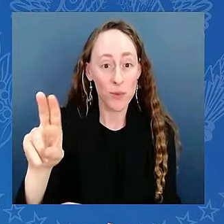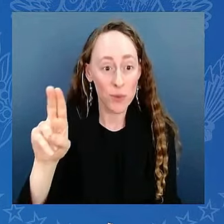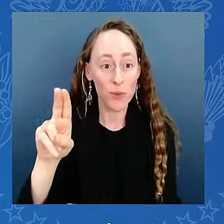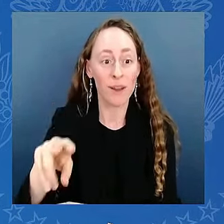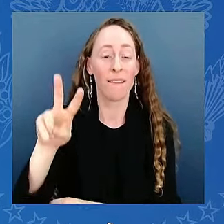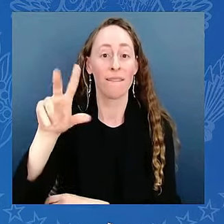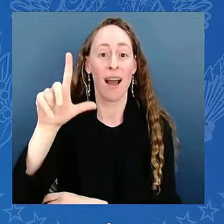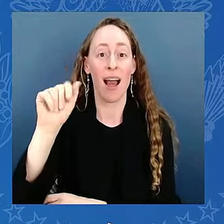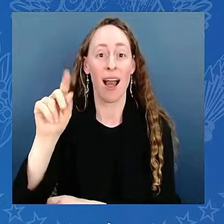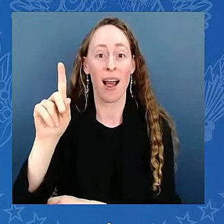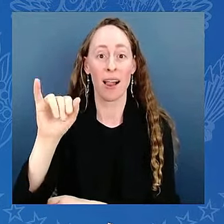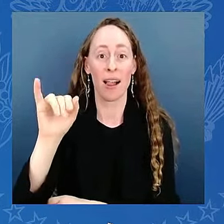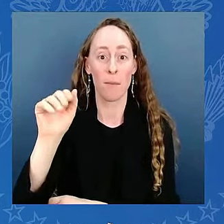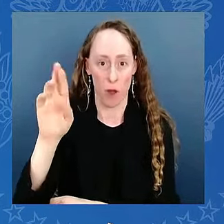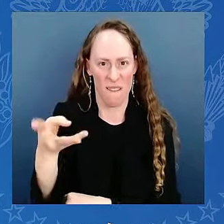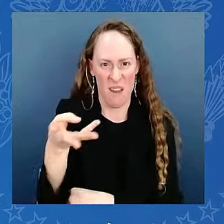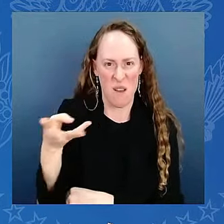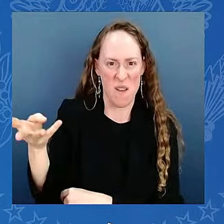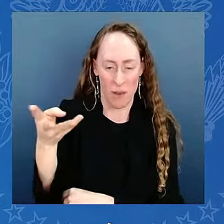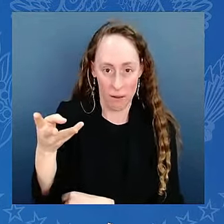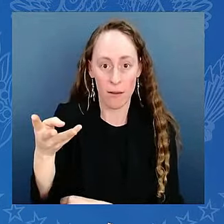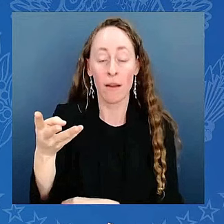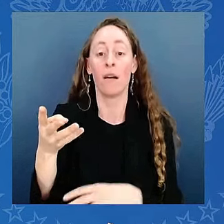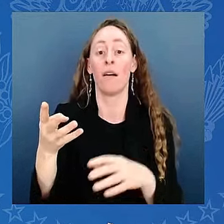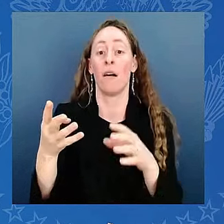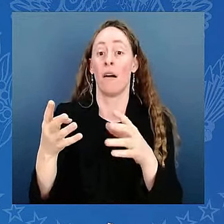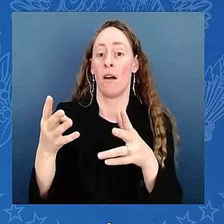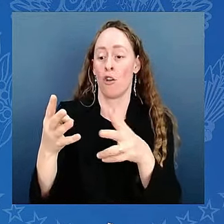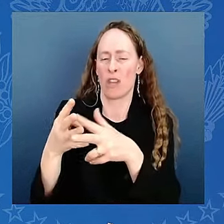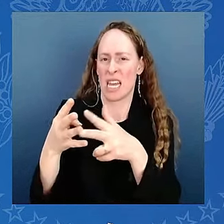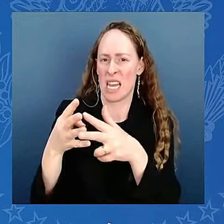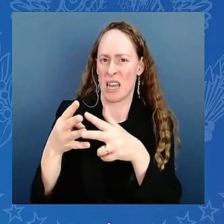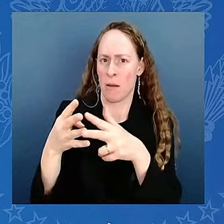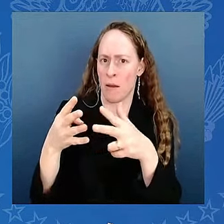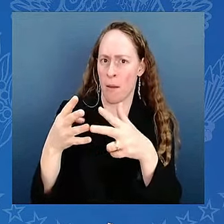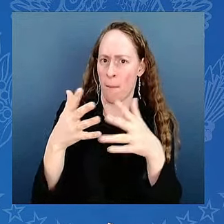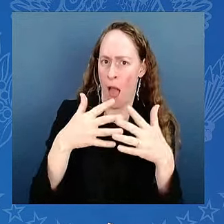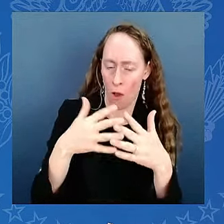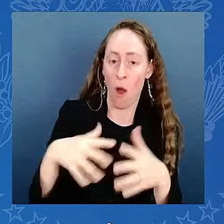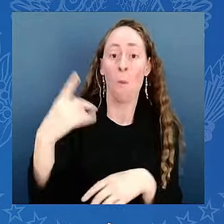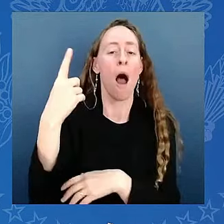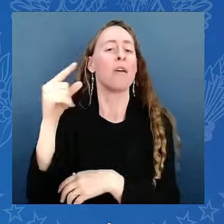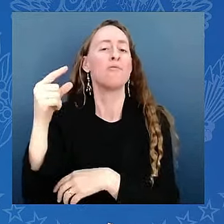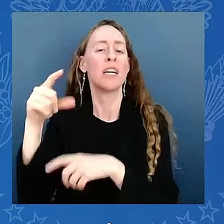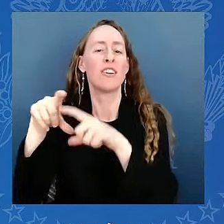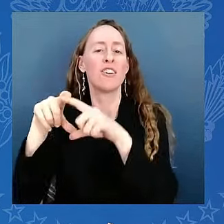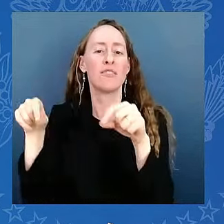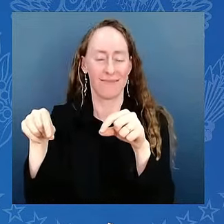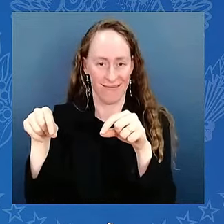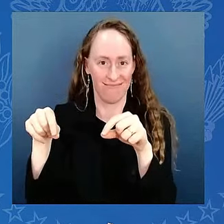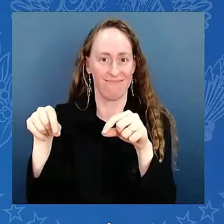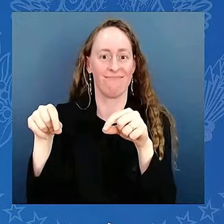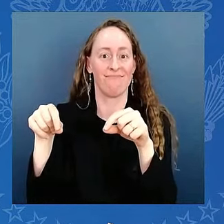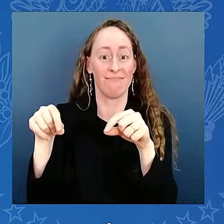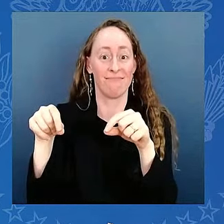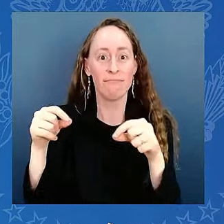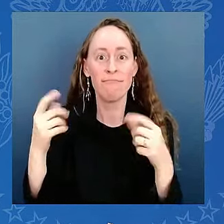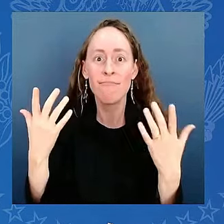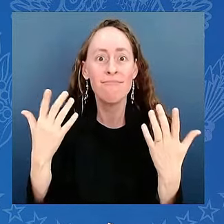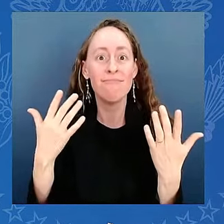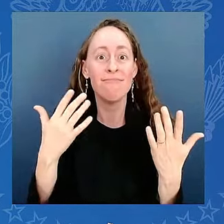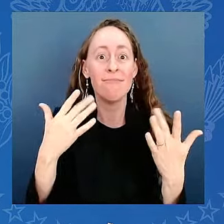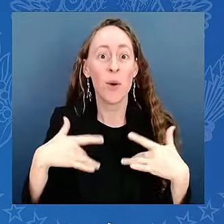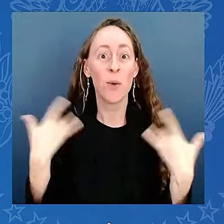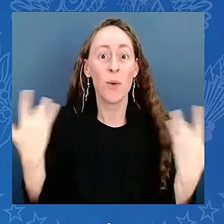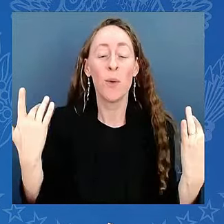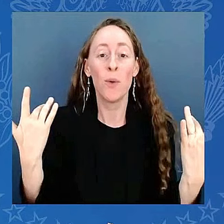holder. All four have been imprisoned unjustly in Russia. Paul for nearly 6 years.